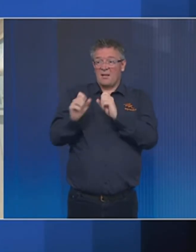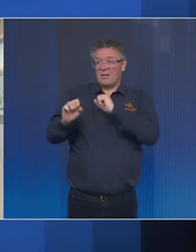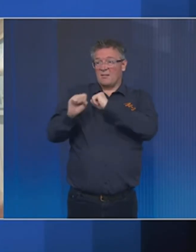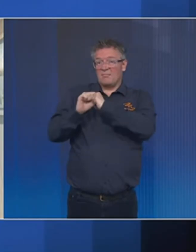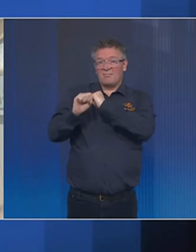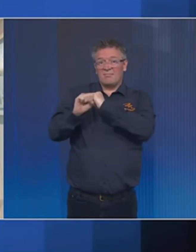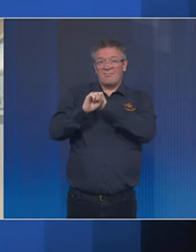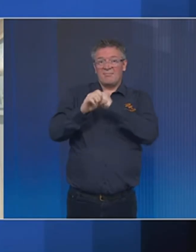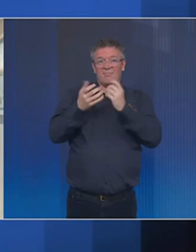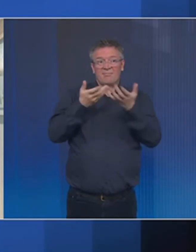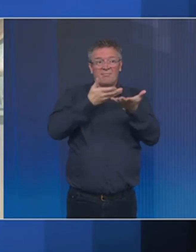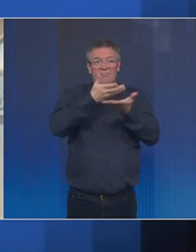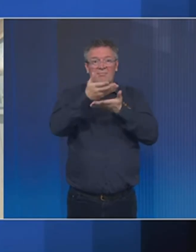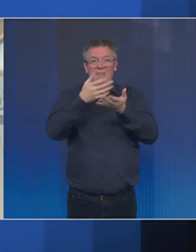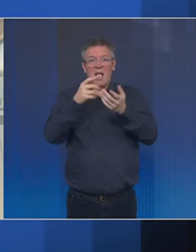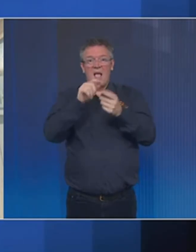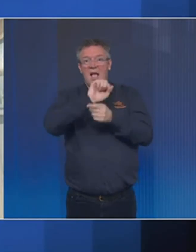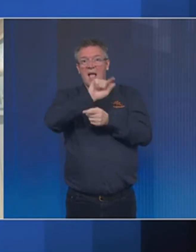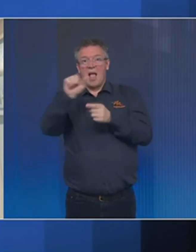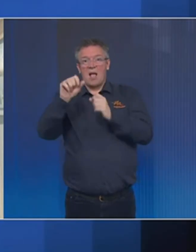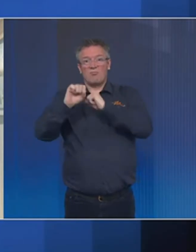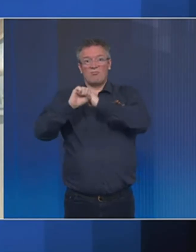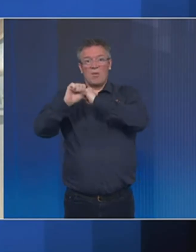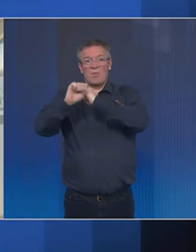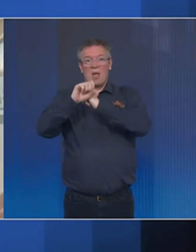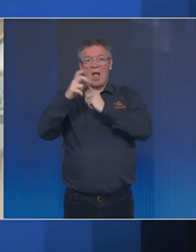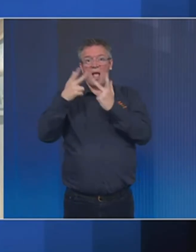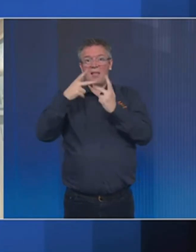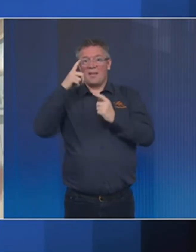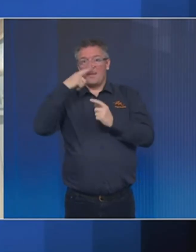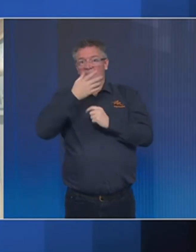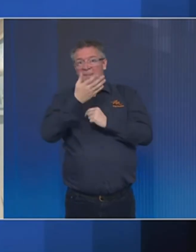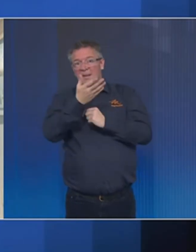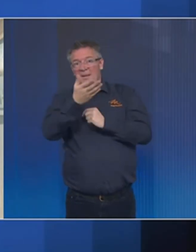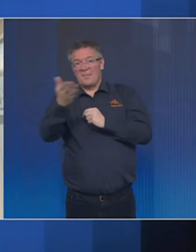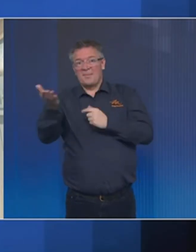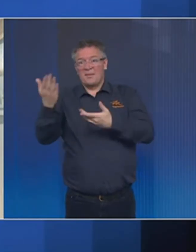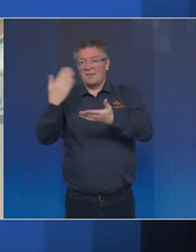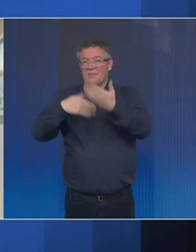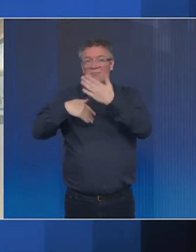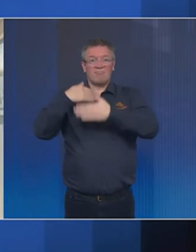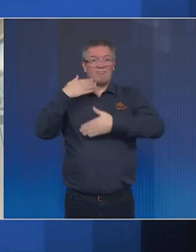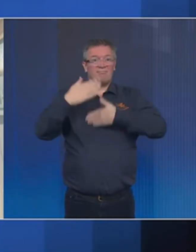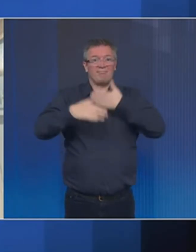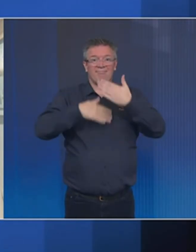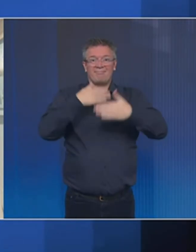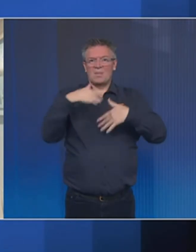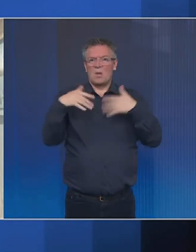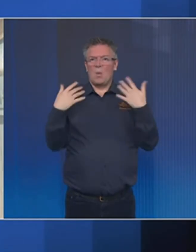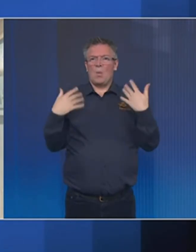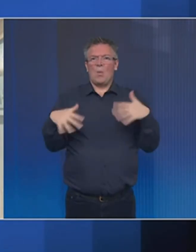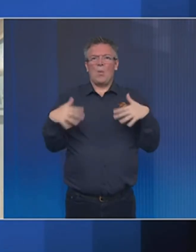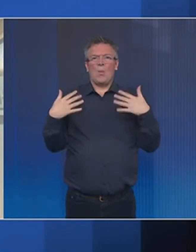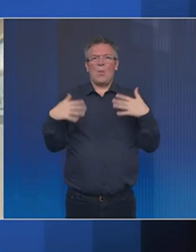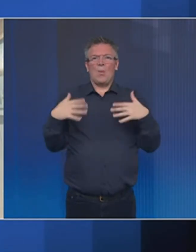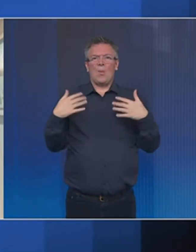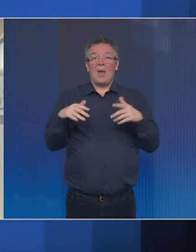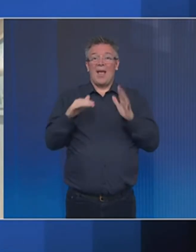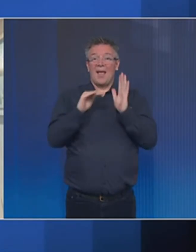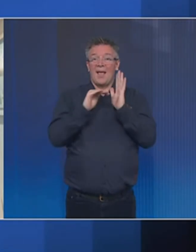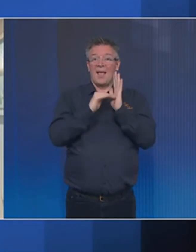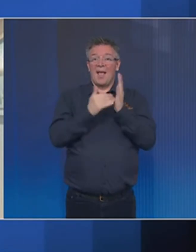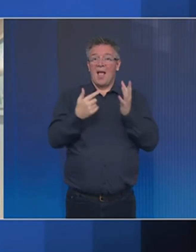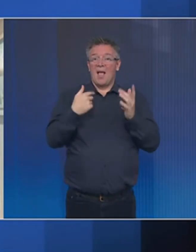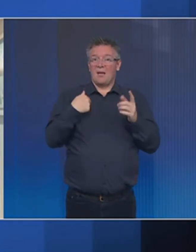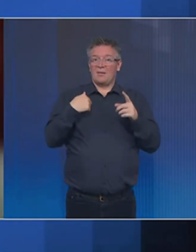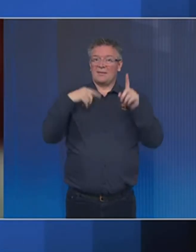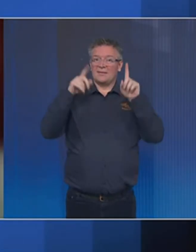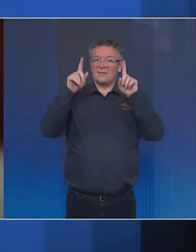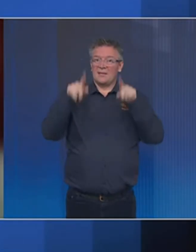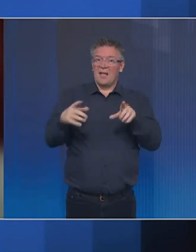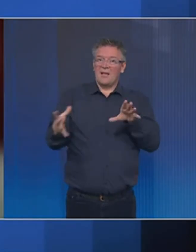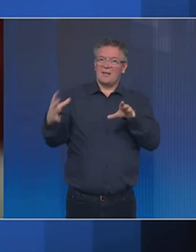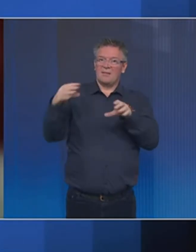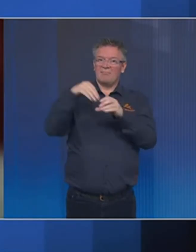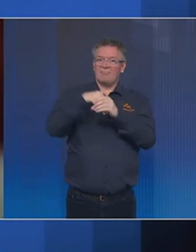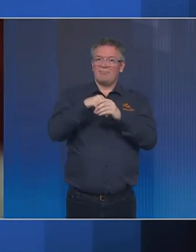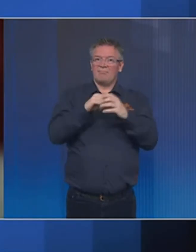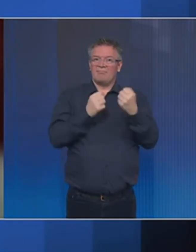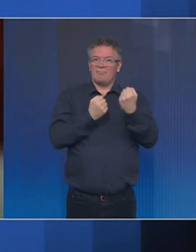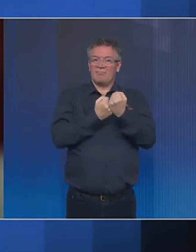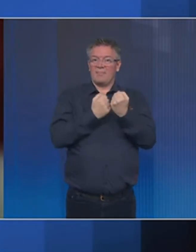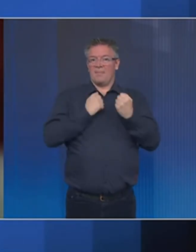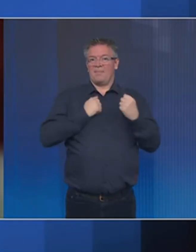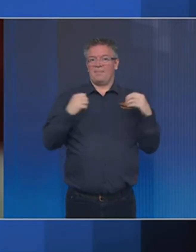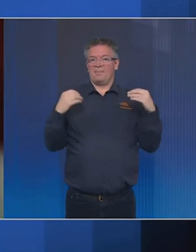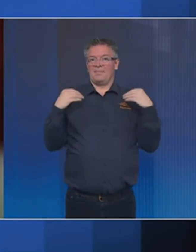is incredible, but also insane. And now at 20, I'm starting this journey in sport. So it couldn't be better. Look, all the